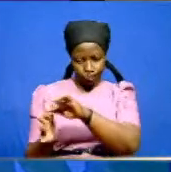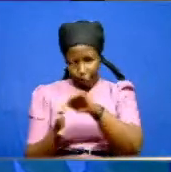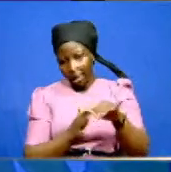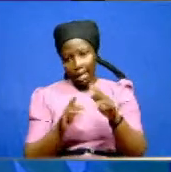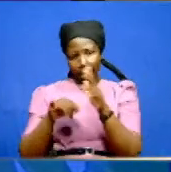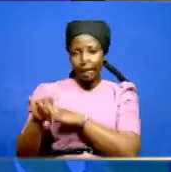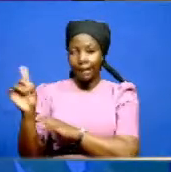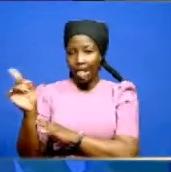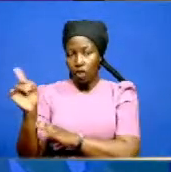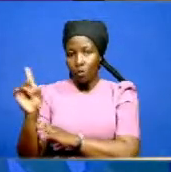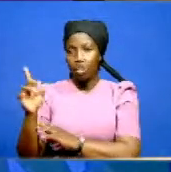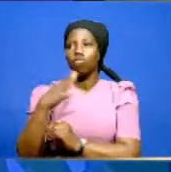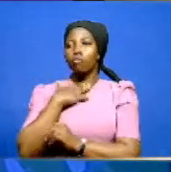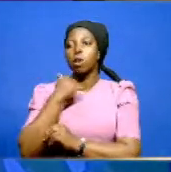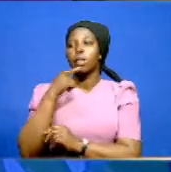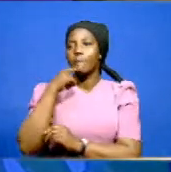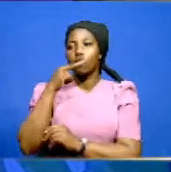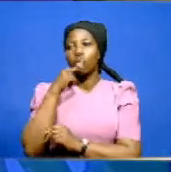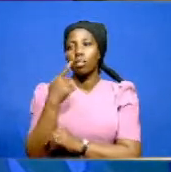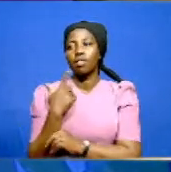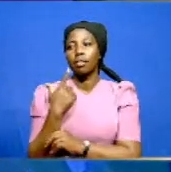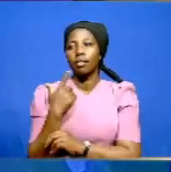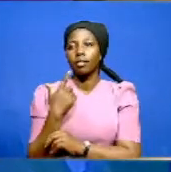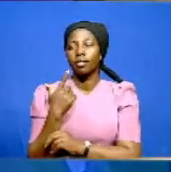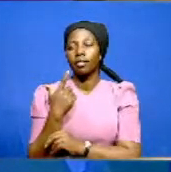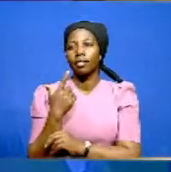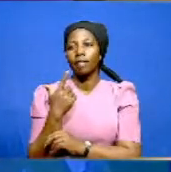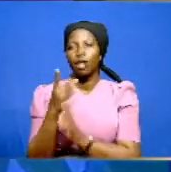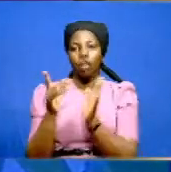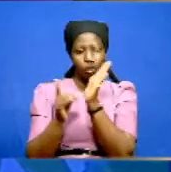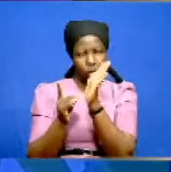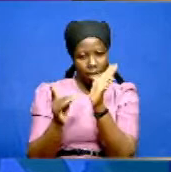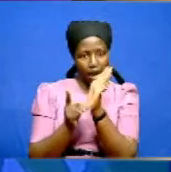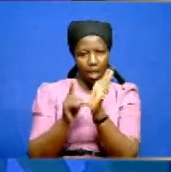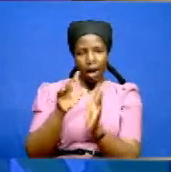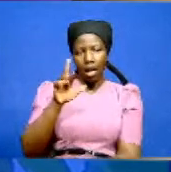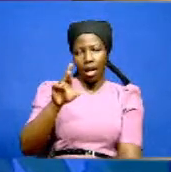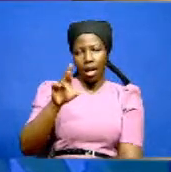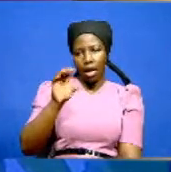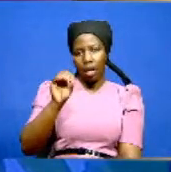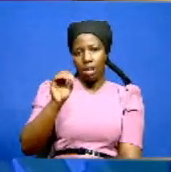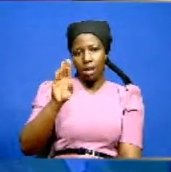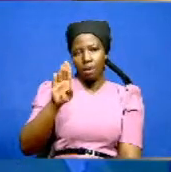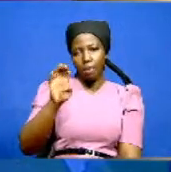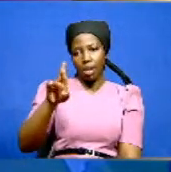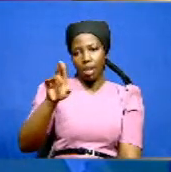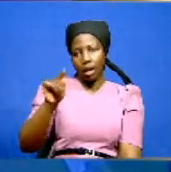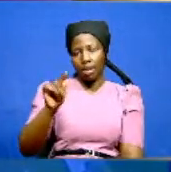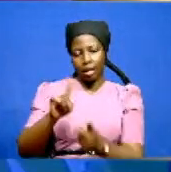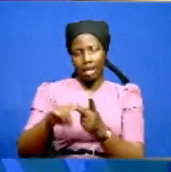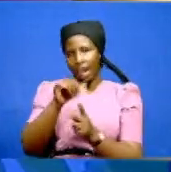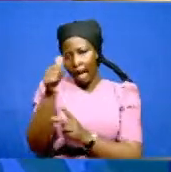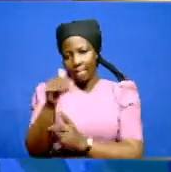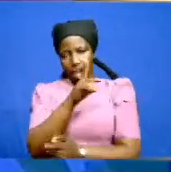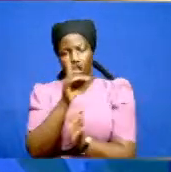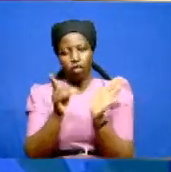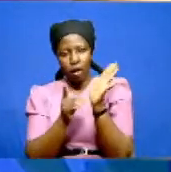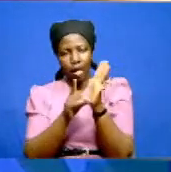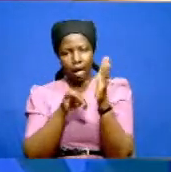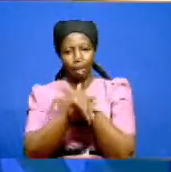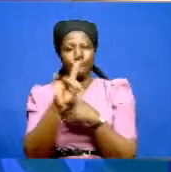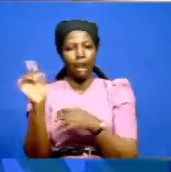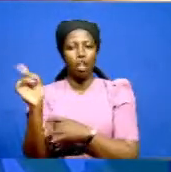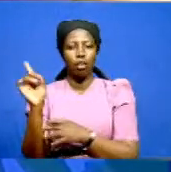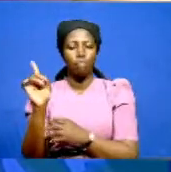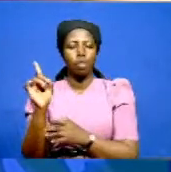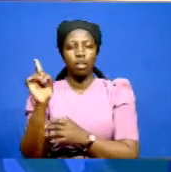to mention his doctor, Dr. Robert Mandenge, and the other doctors of the Nairobi Hospital. We